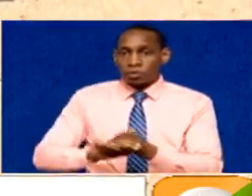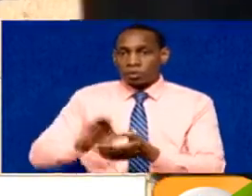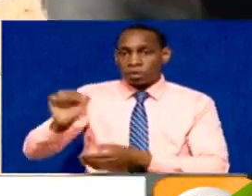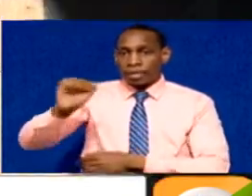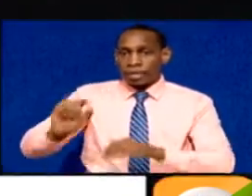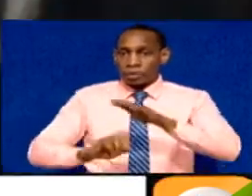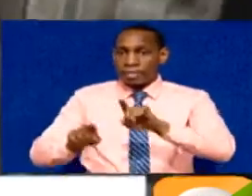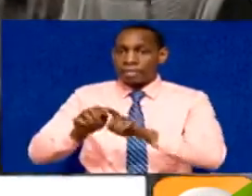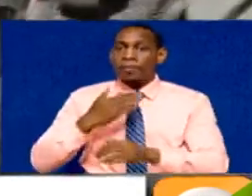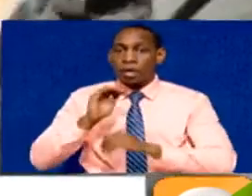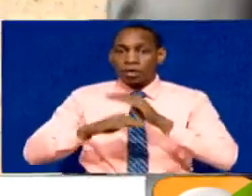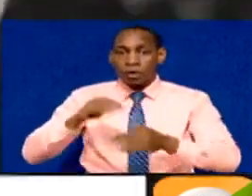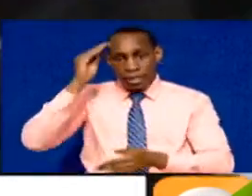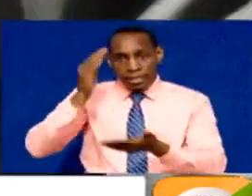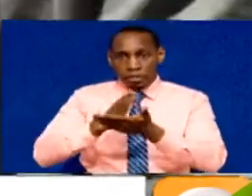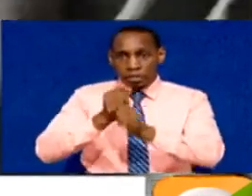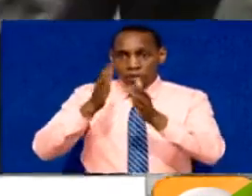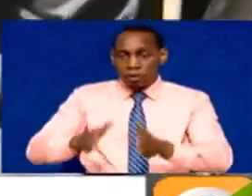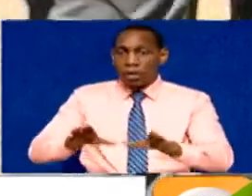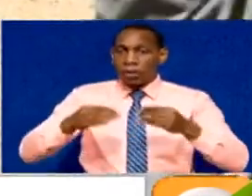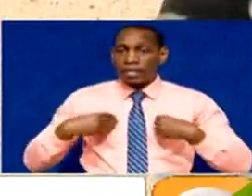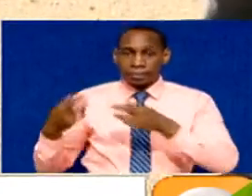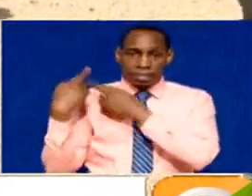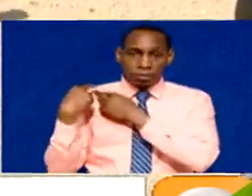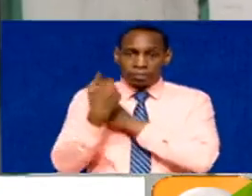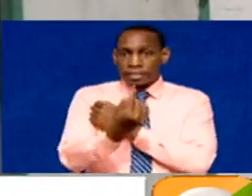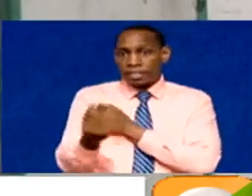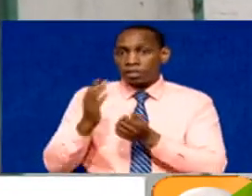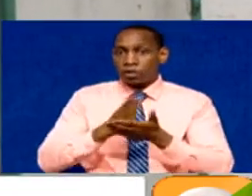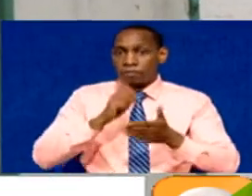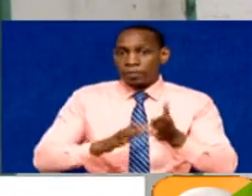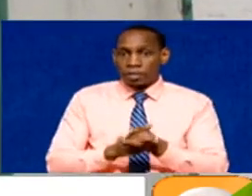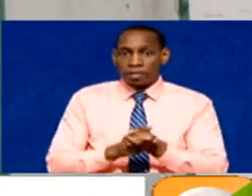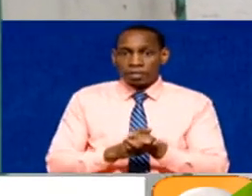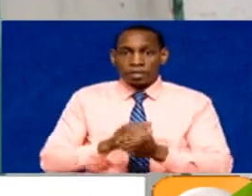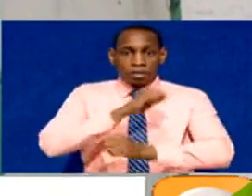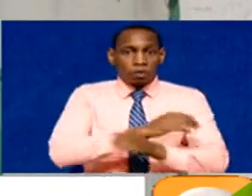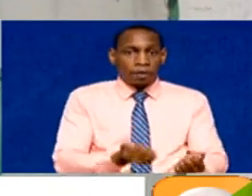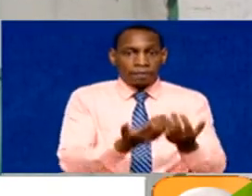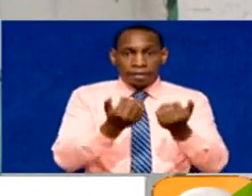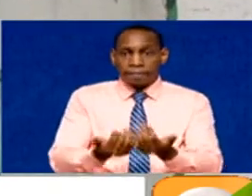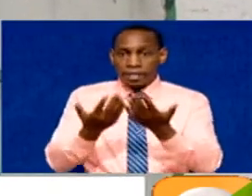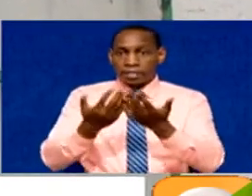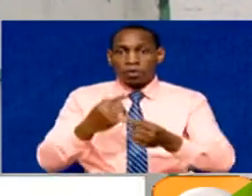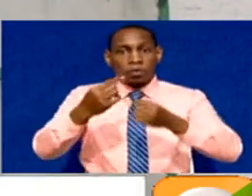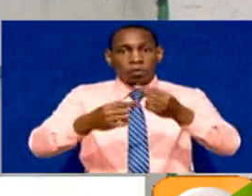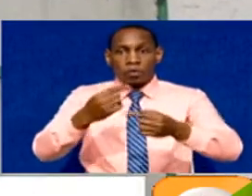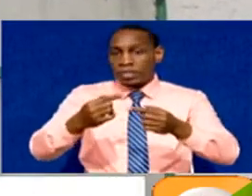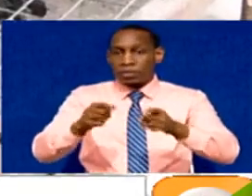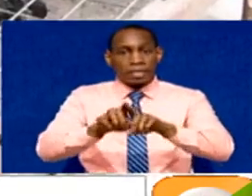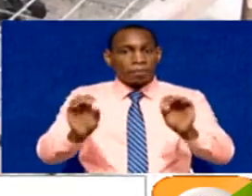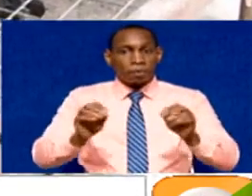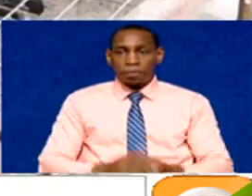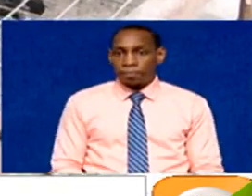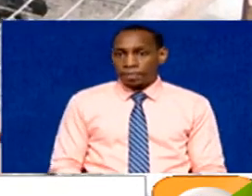the Ministry, want all education stakeholders to take responsibility to ensure that the unfortunate school fires do not become an annual